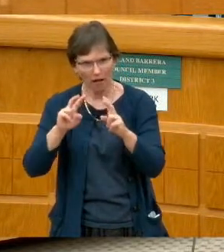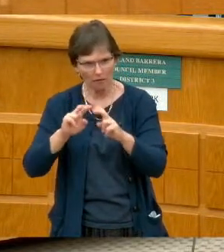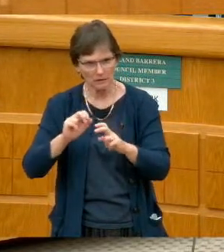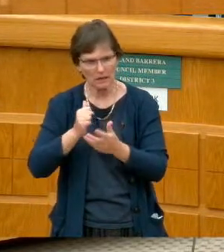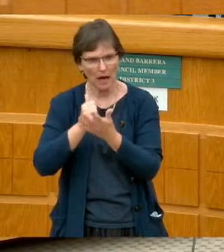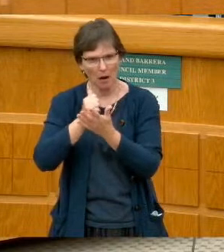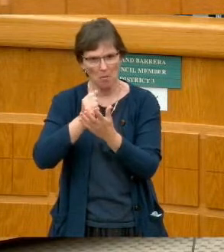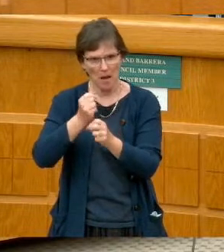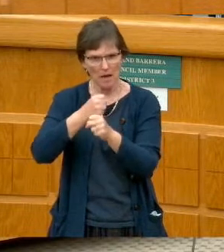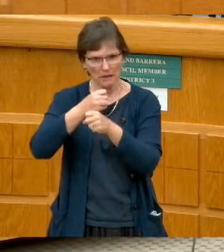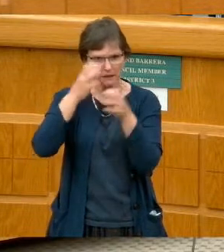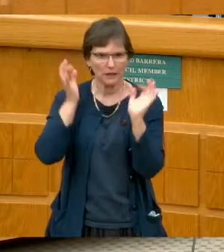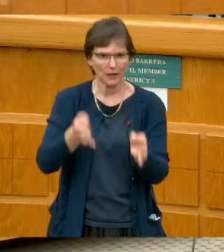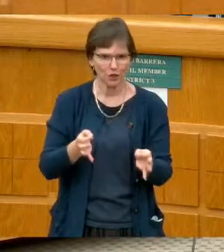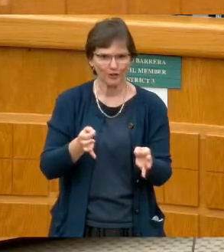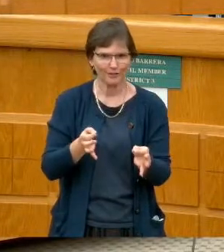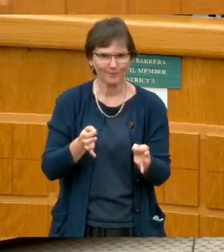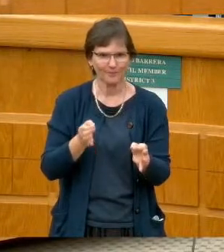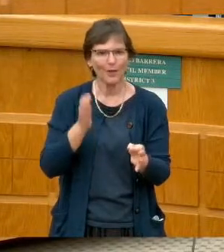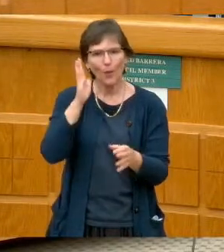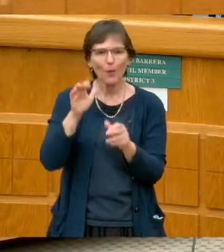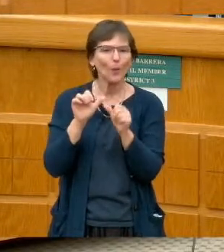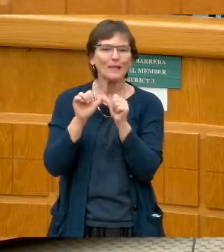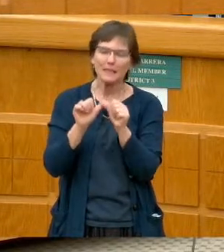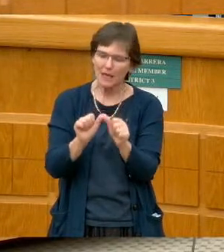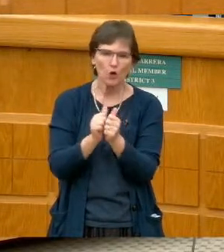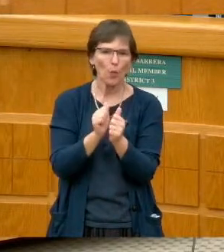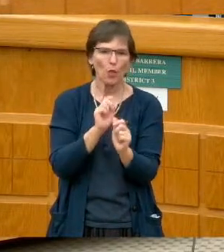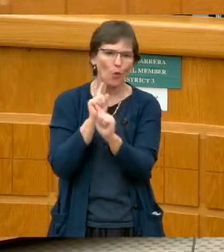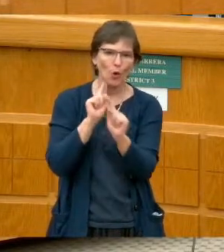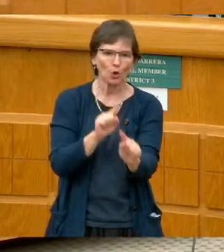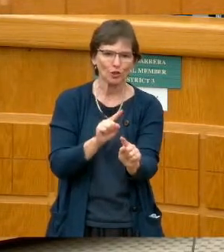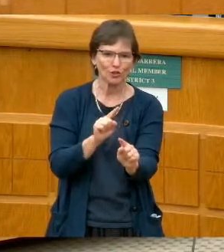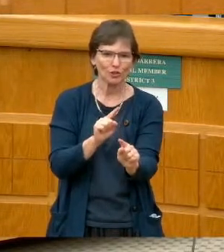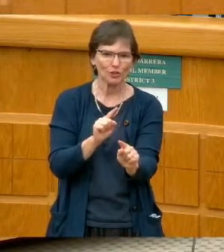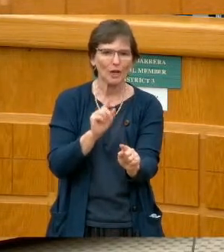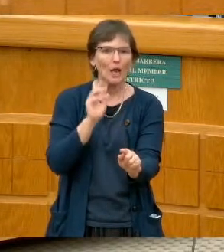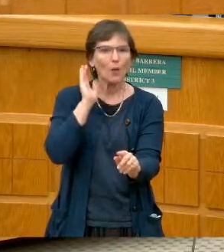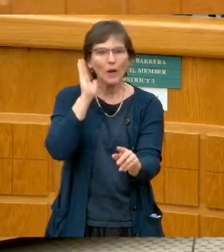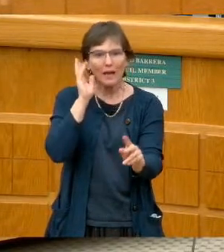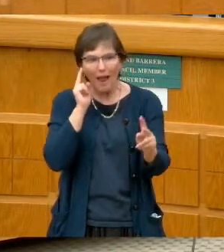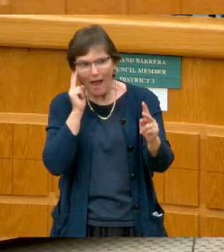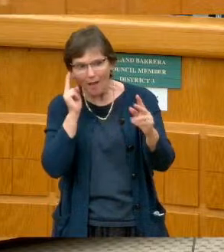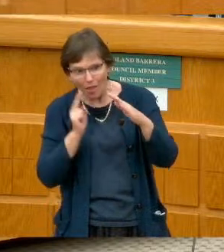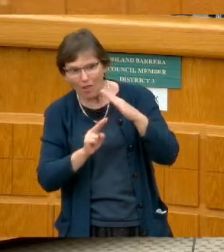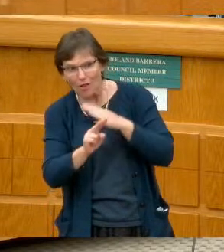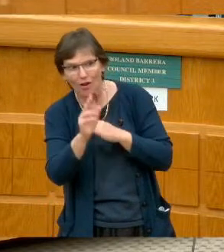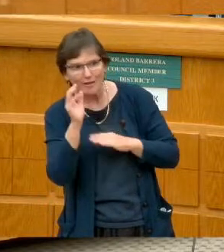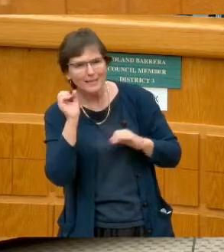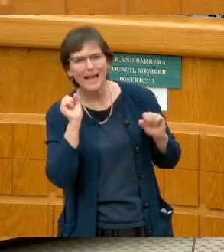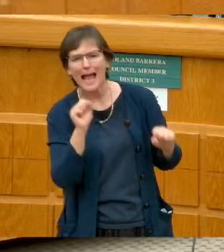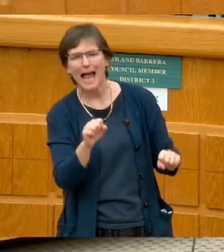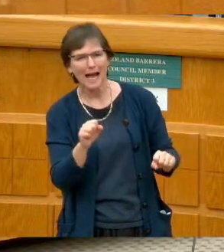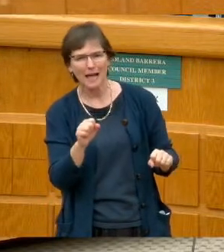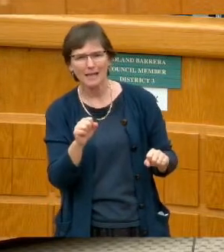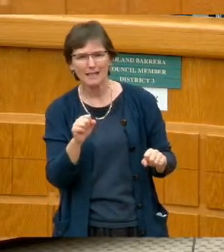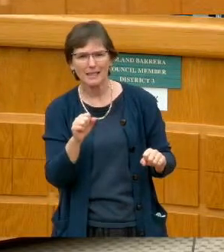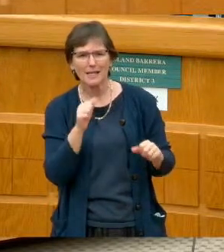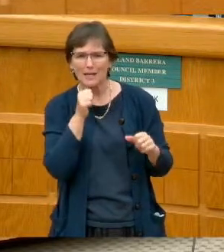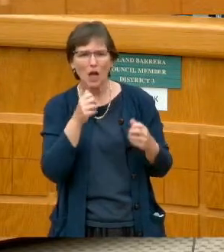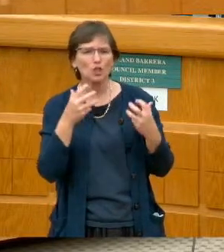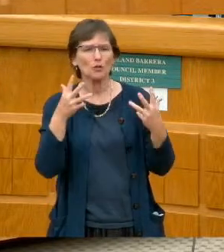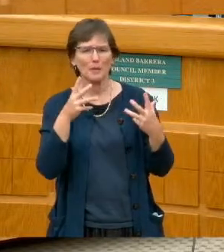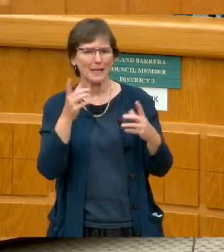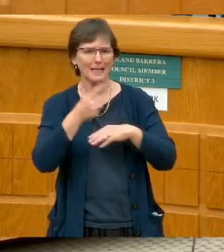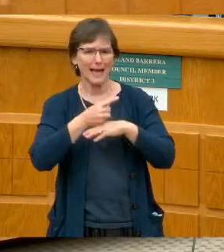drive these decisions, and we're going to keep to our orders, and we will have that lookout point, and it is not